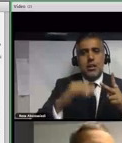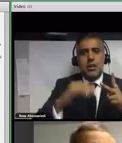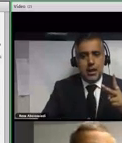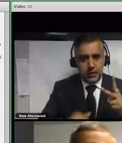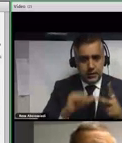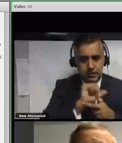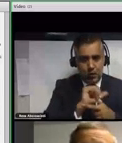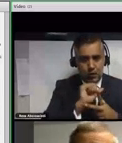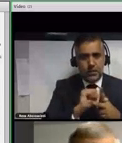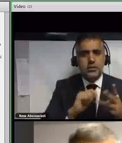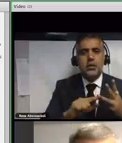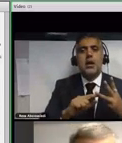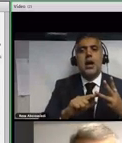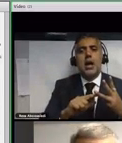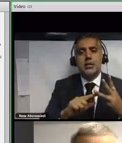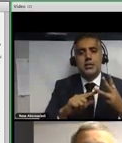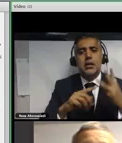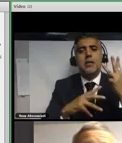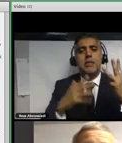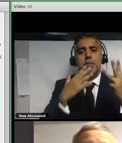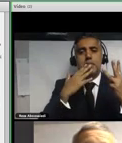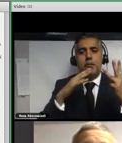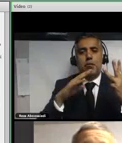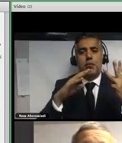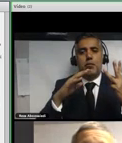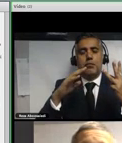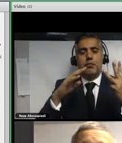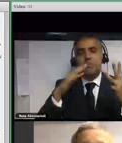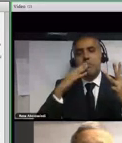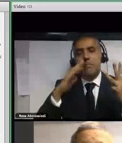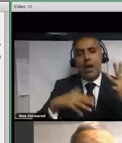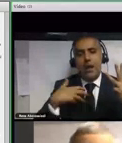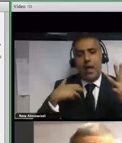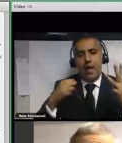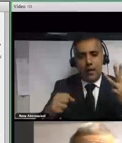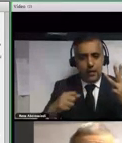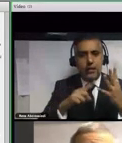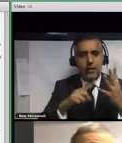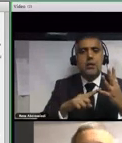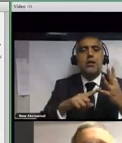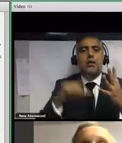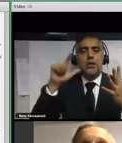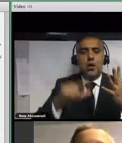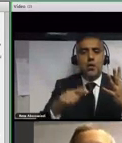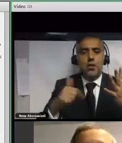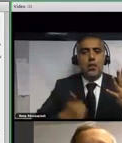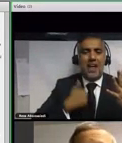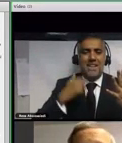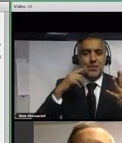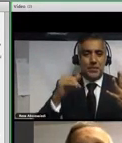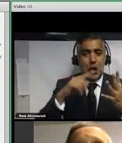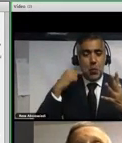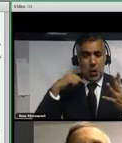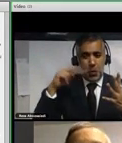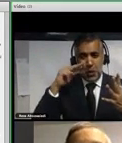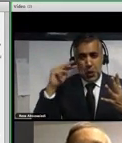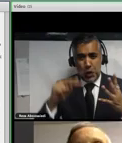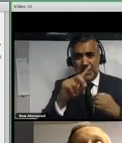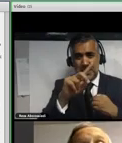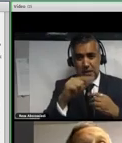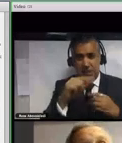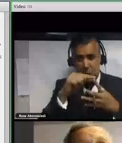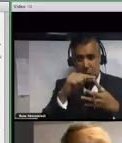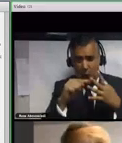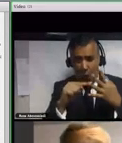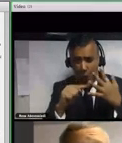as poorer health, as lower life expectancy, things like that, then we start seeing